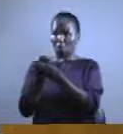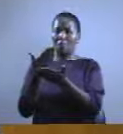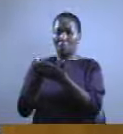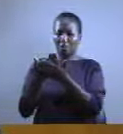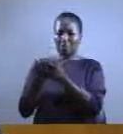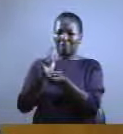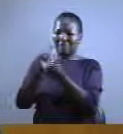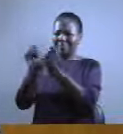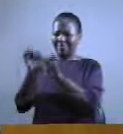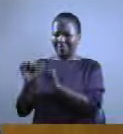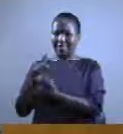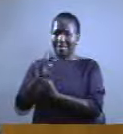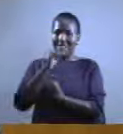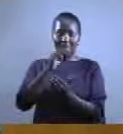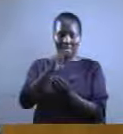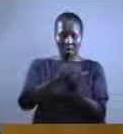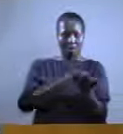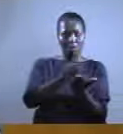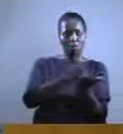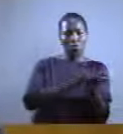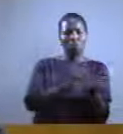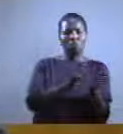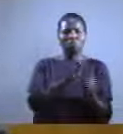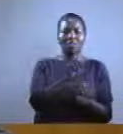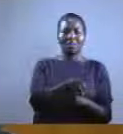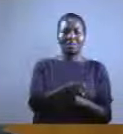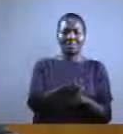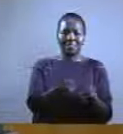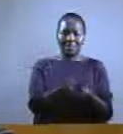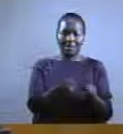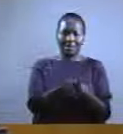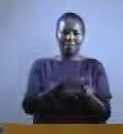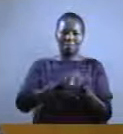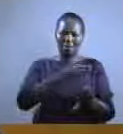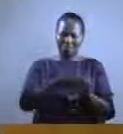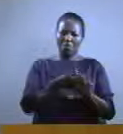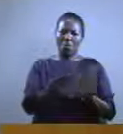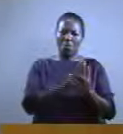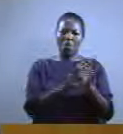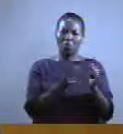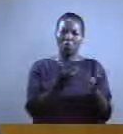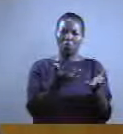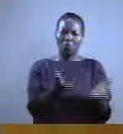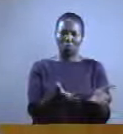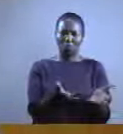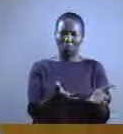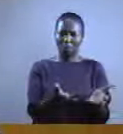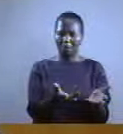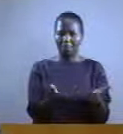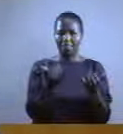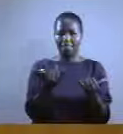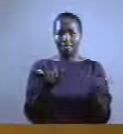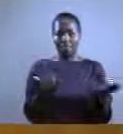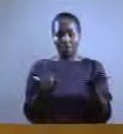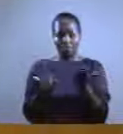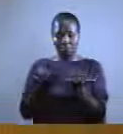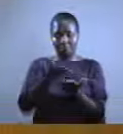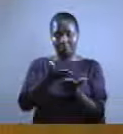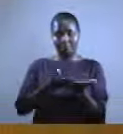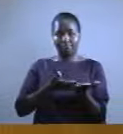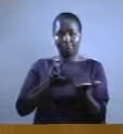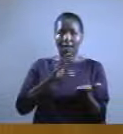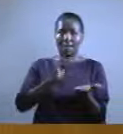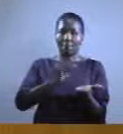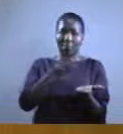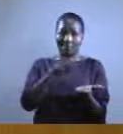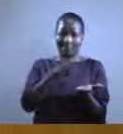necessitates adjustments to the incentive. This always is the case in policy implementation. What we have in front of us, Madam Deputy